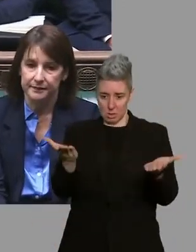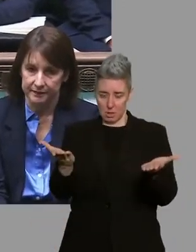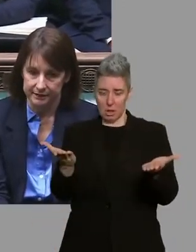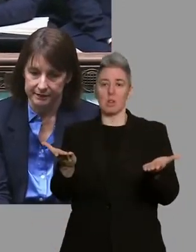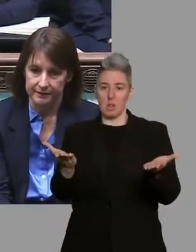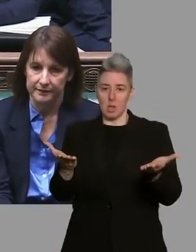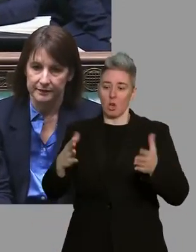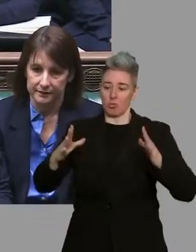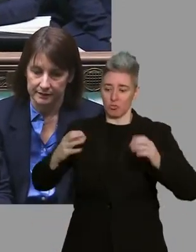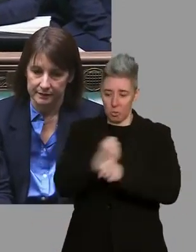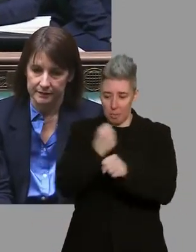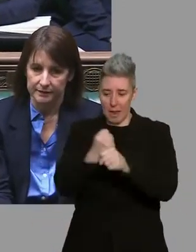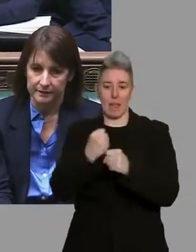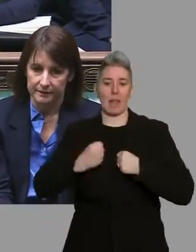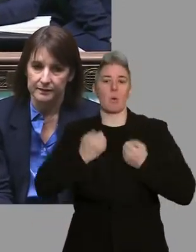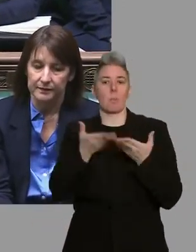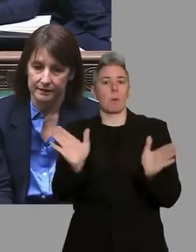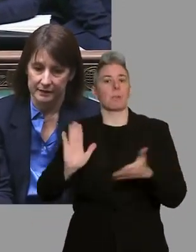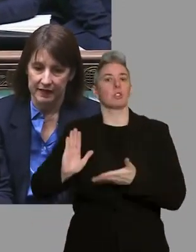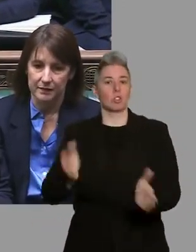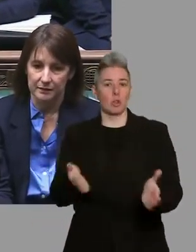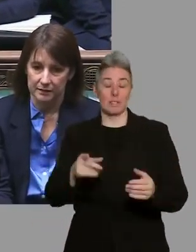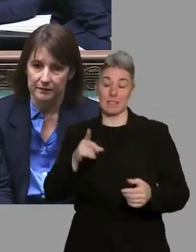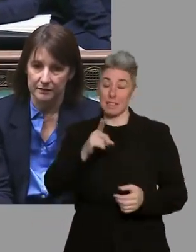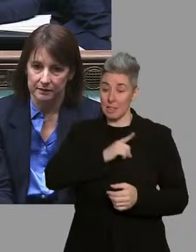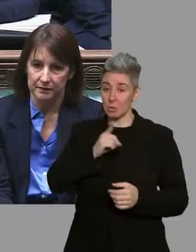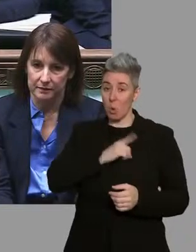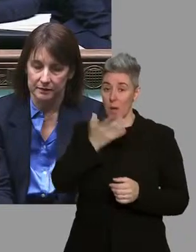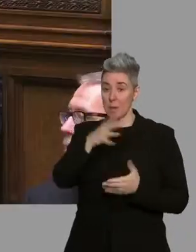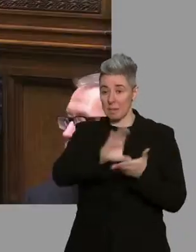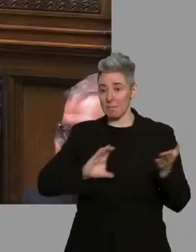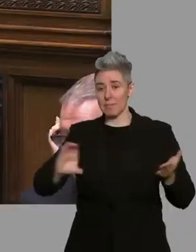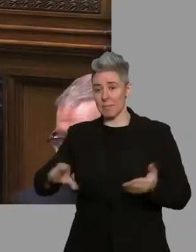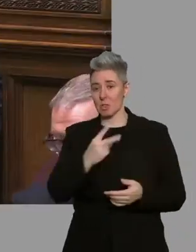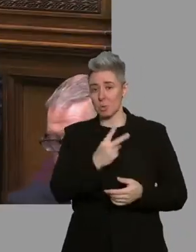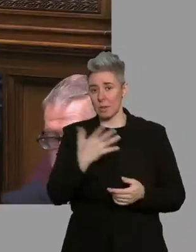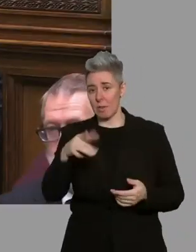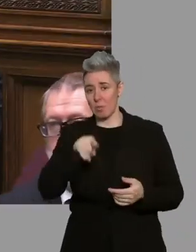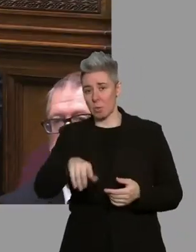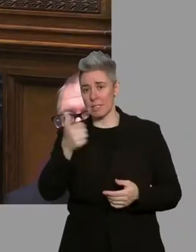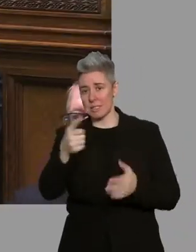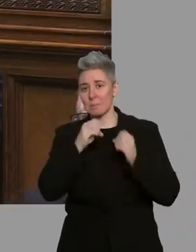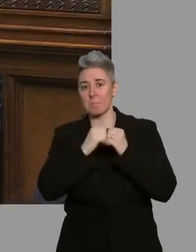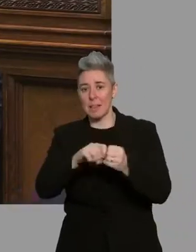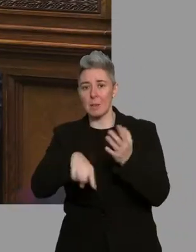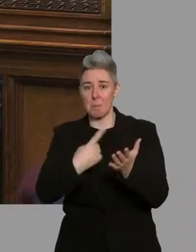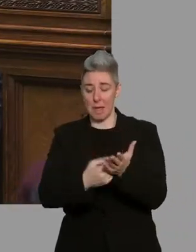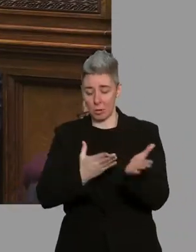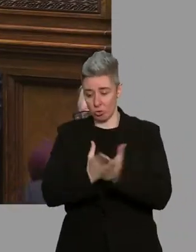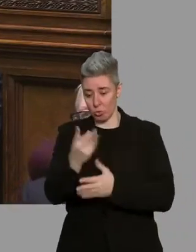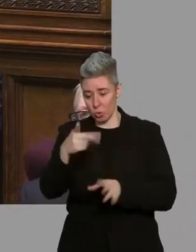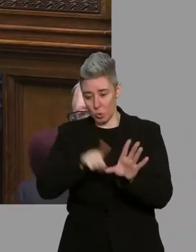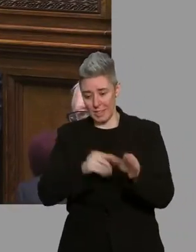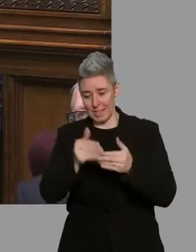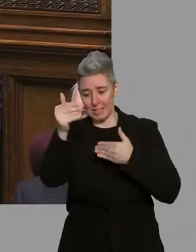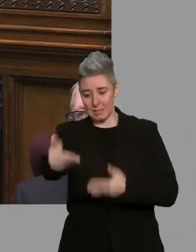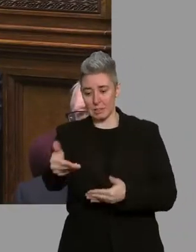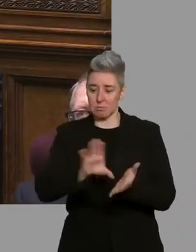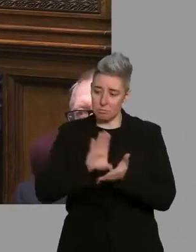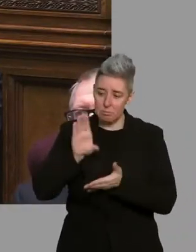invested £25.6 billion over 2 years in the NHS, including additional funding